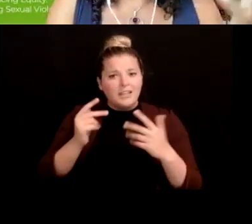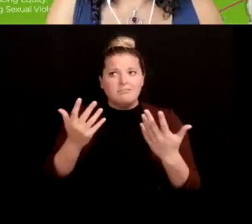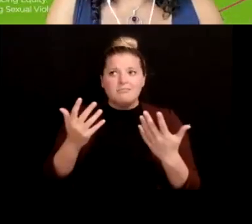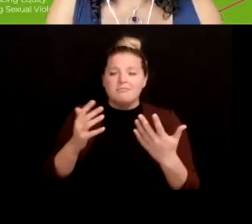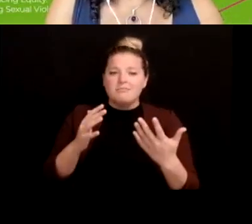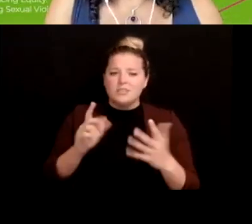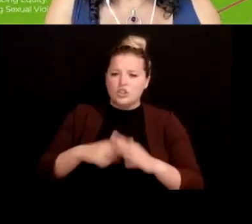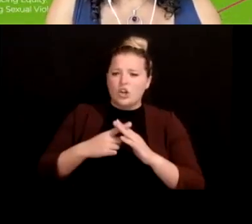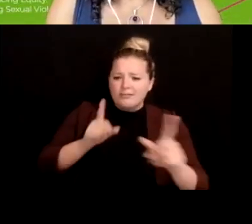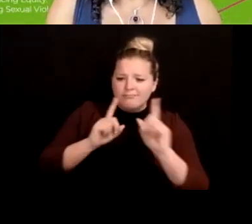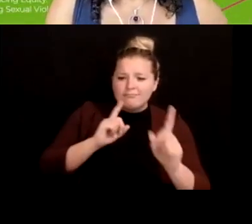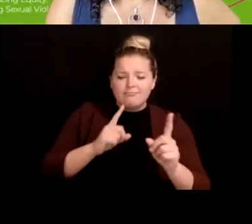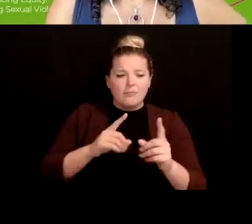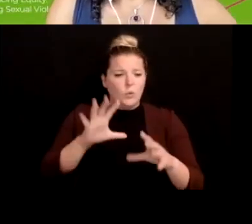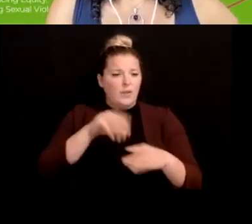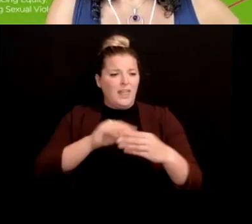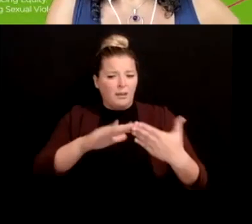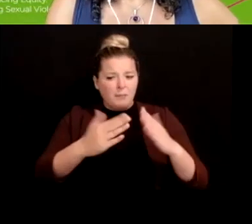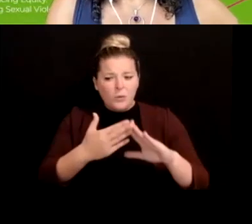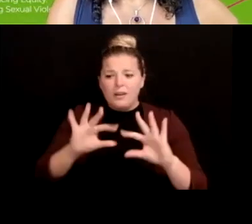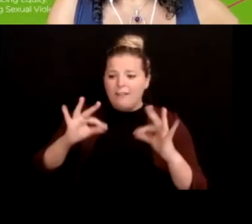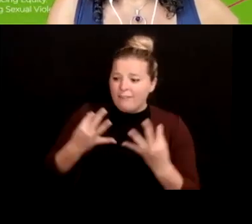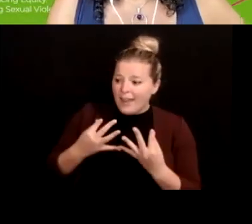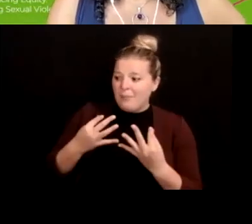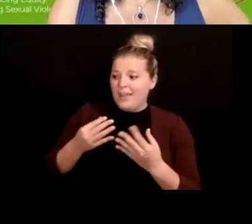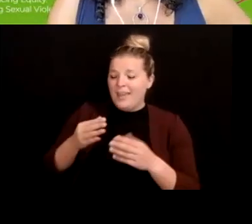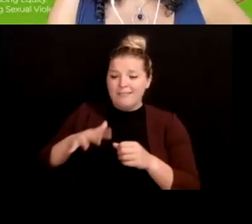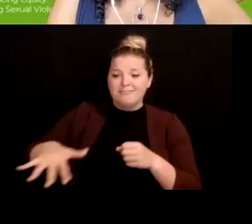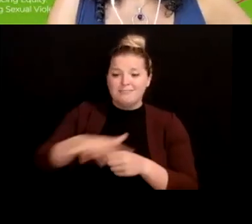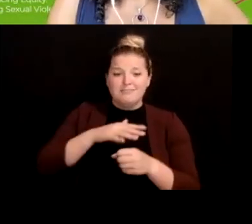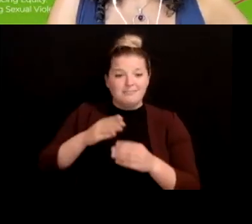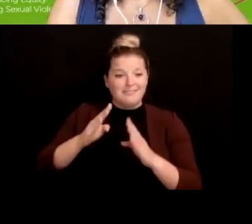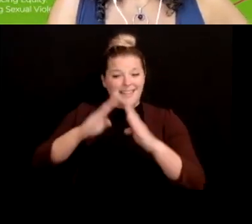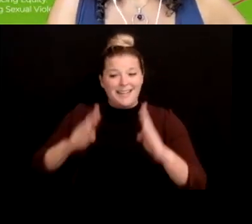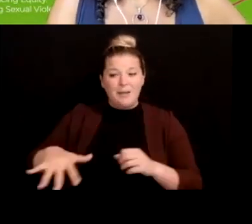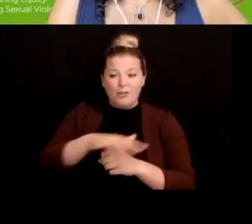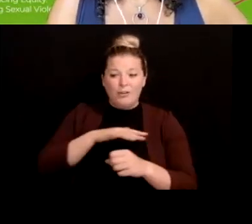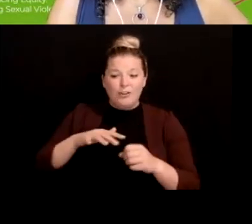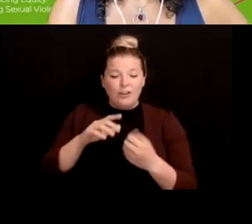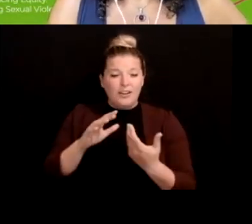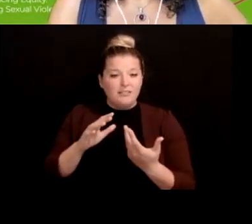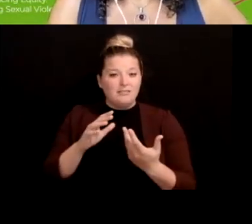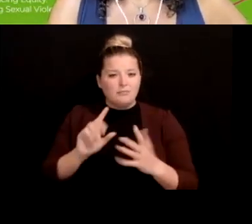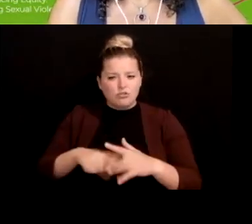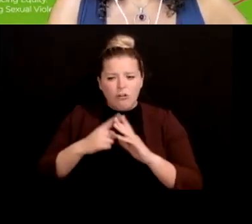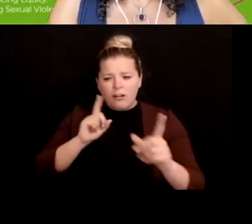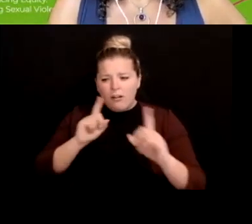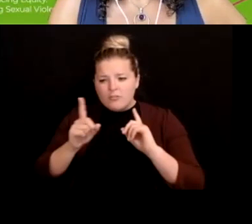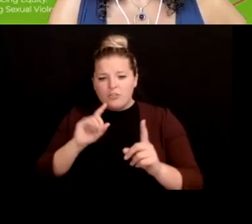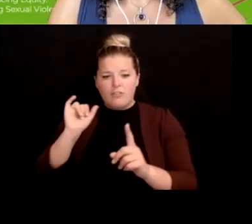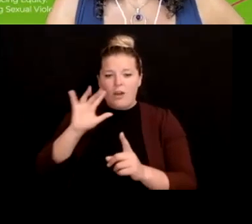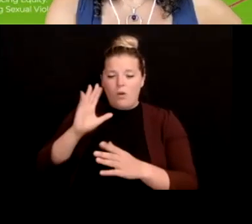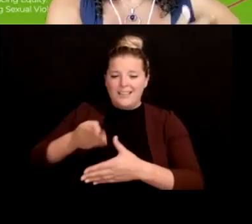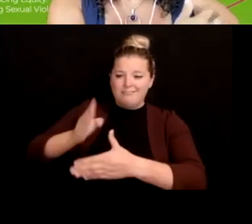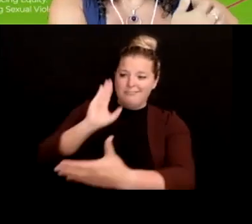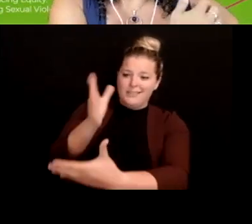in your community, family, or neighborhood that can interrupt and prevent and address sexual abuse